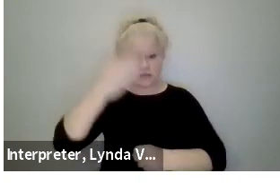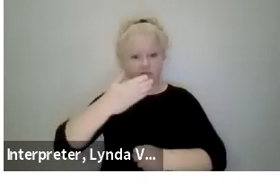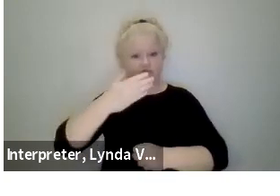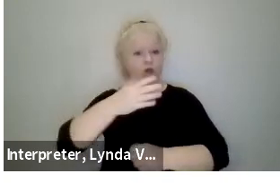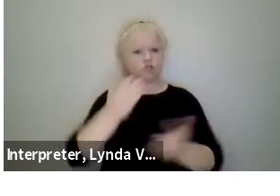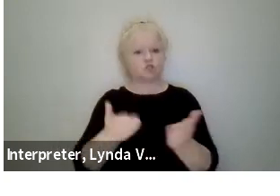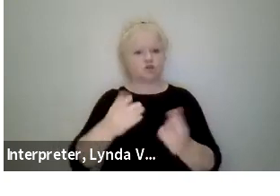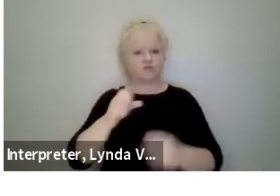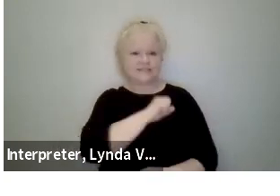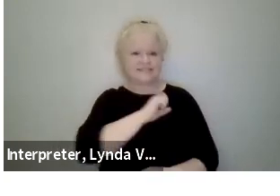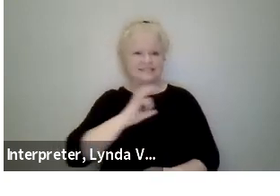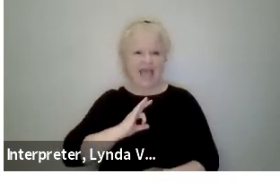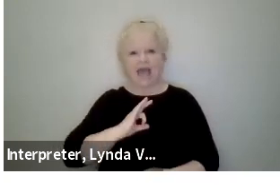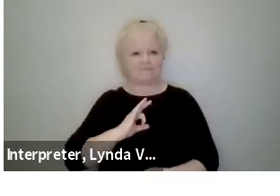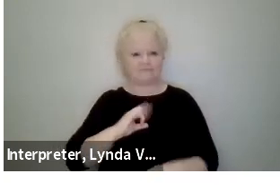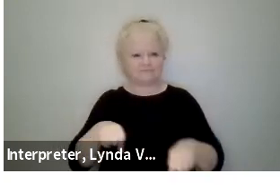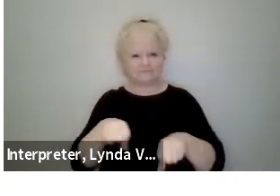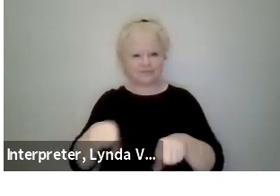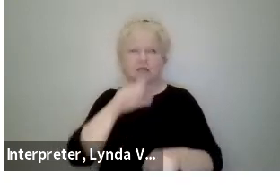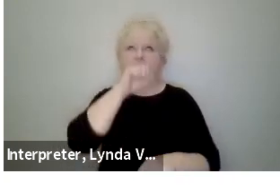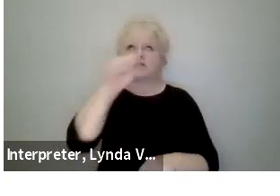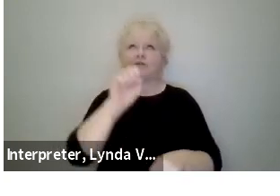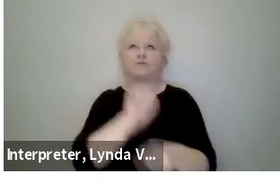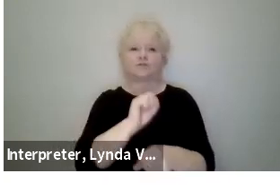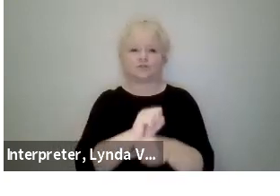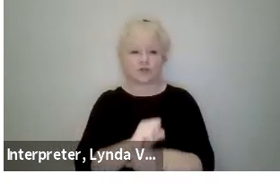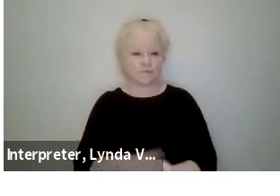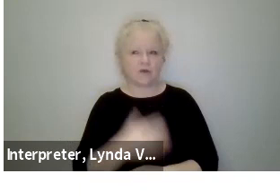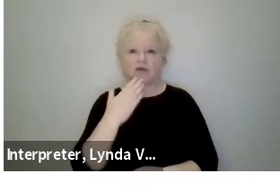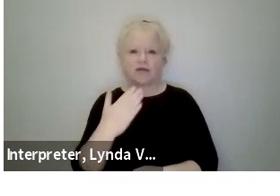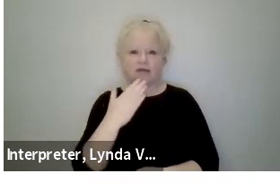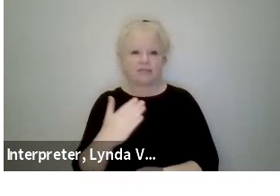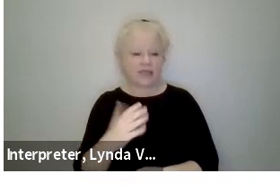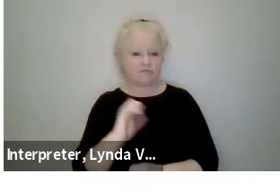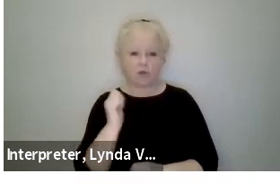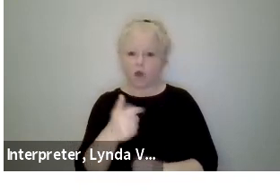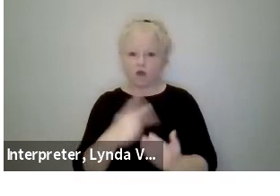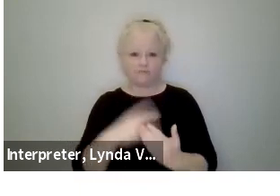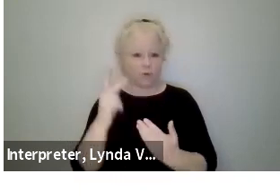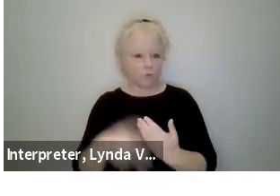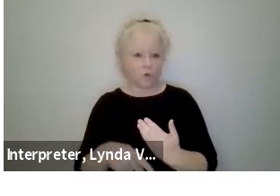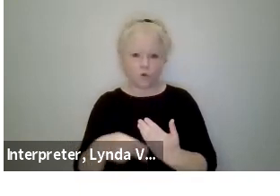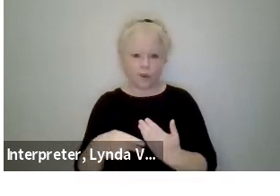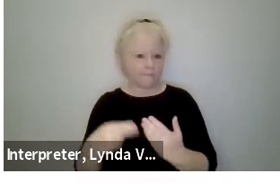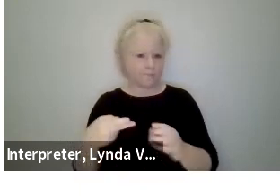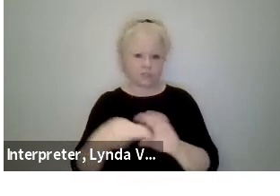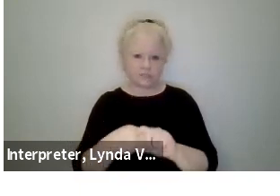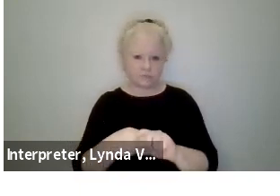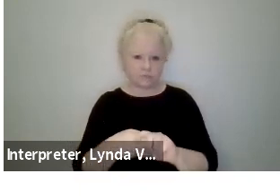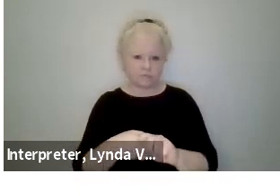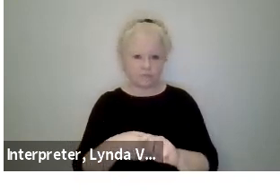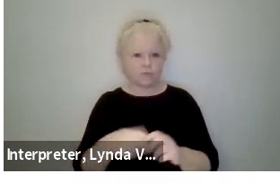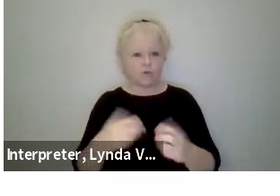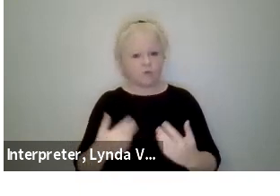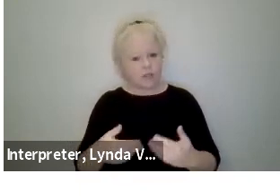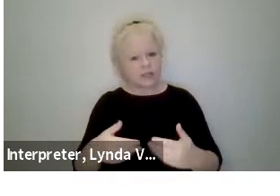just absolutely loves his job. We are truly so thankful to all of our program participants for allowing us to be a